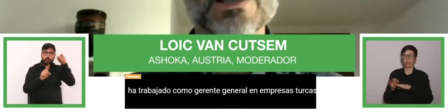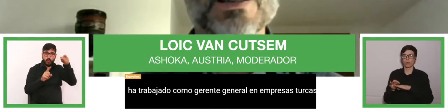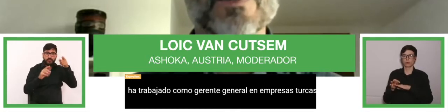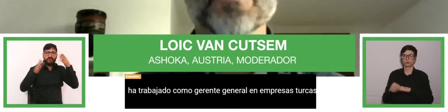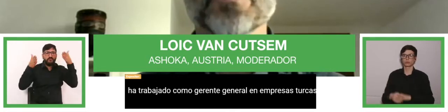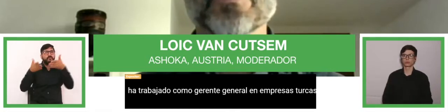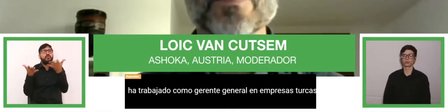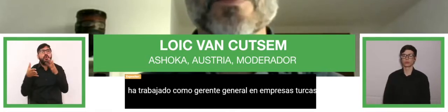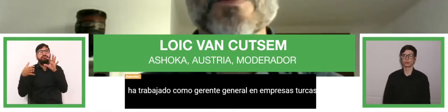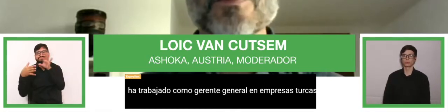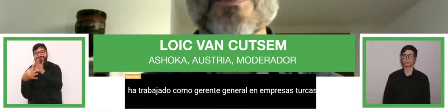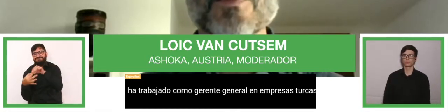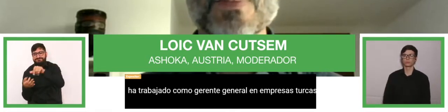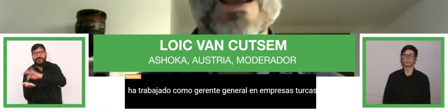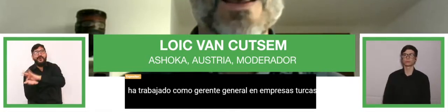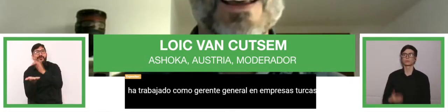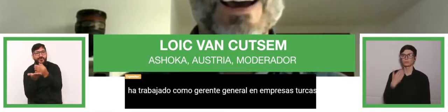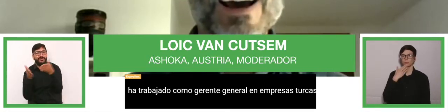Reform Initiative.